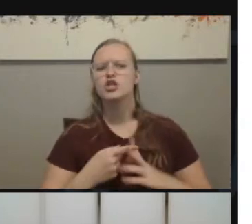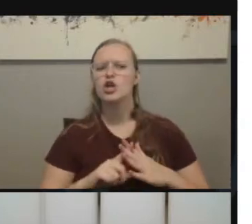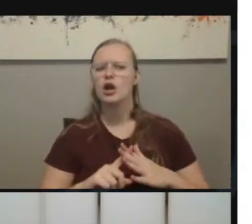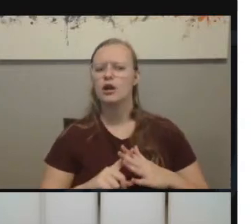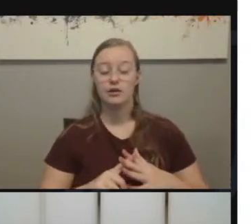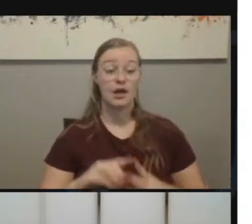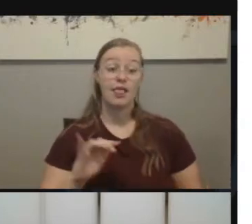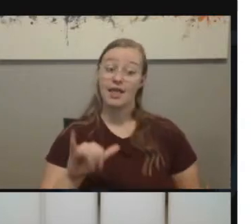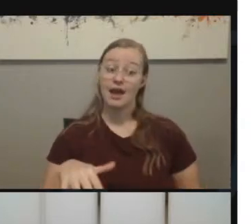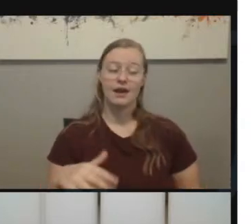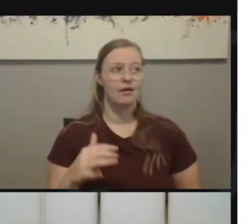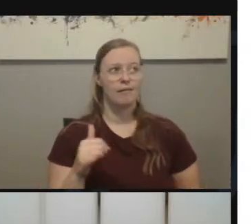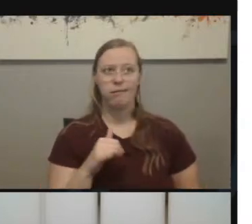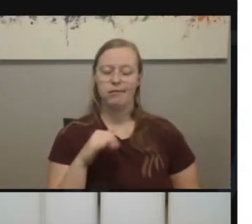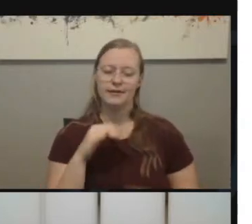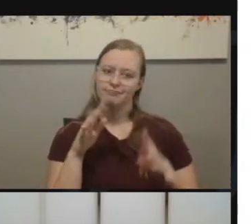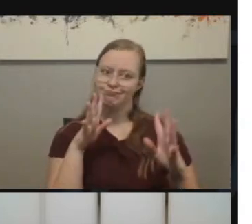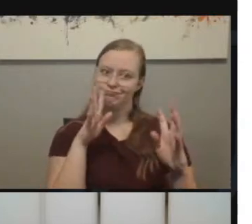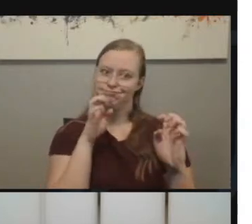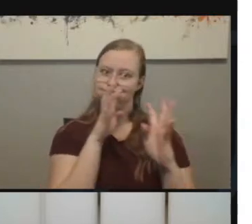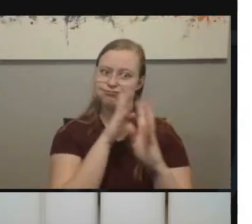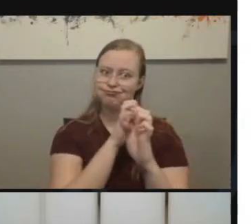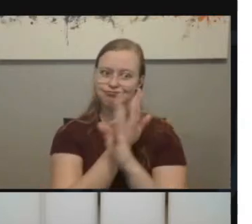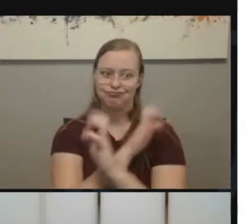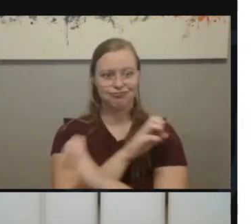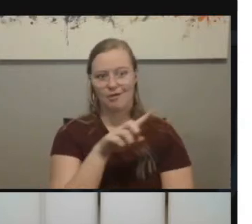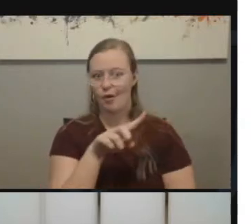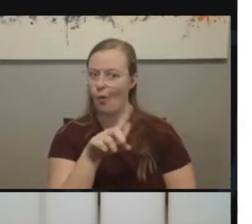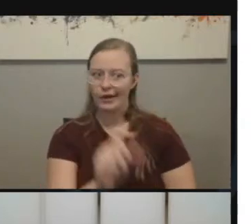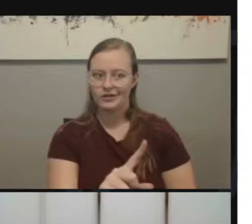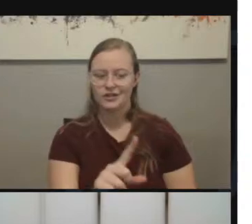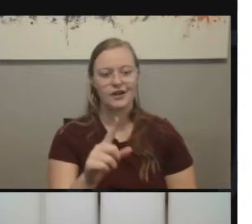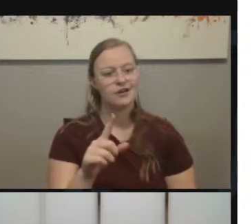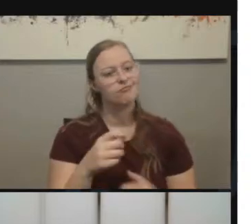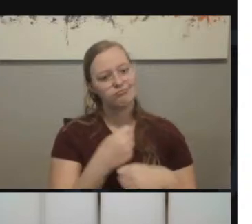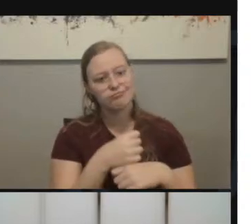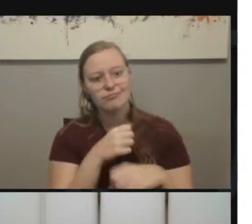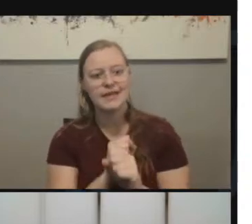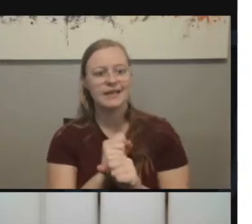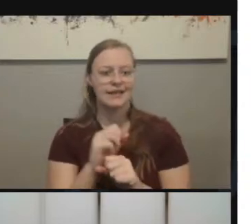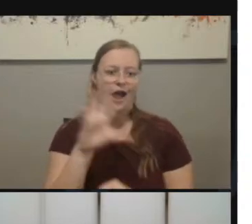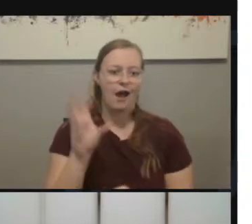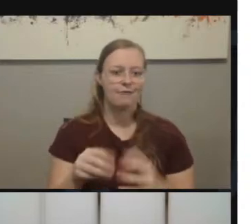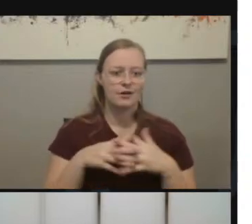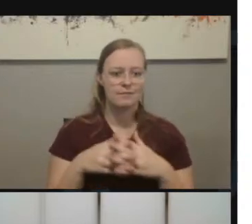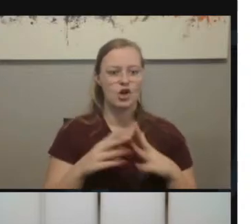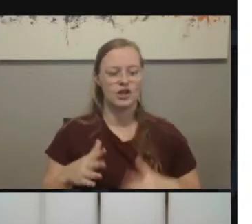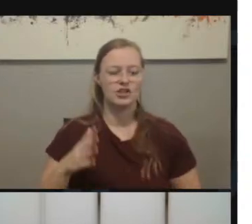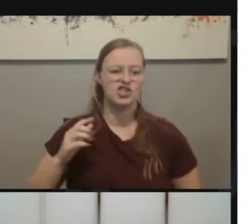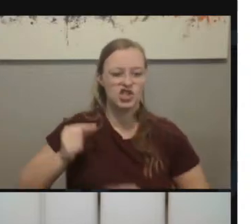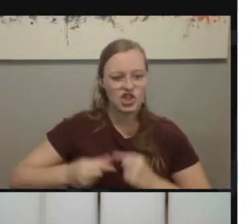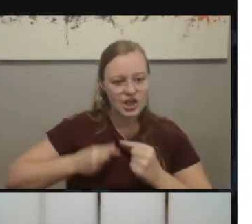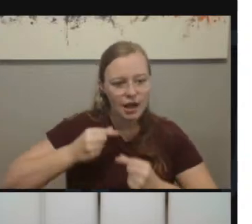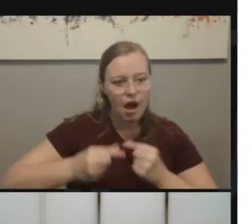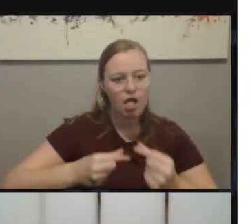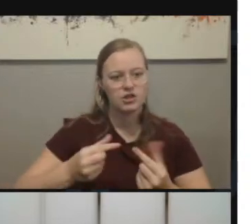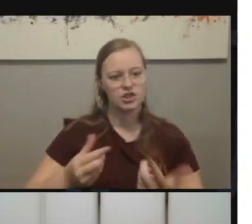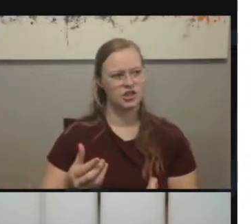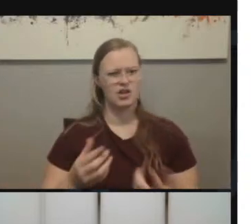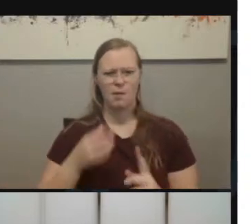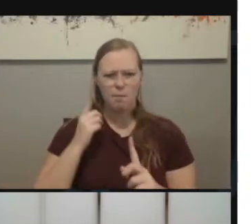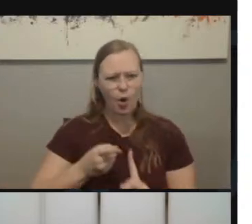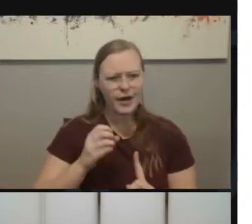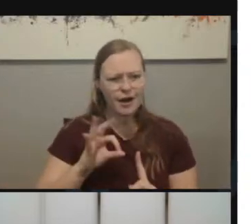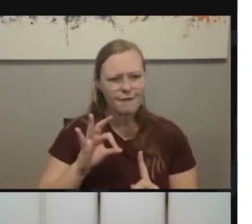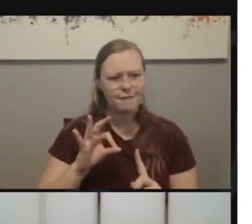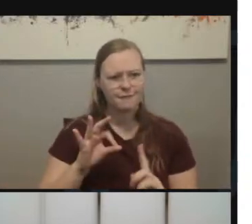existential questions of this kind of recreation of African-American genealogy. What is the point of origin?